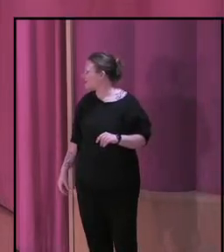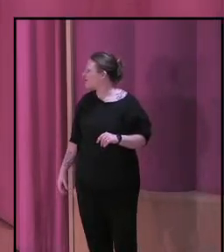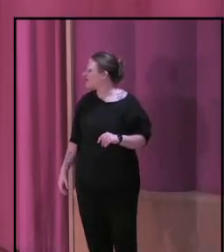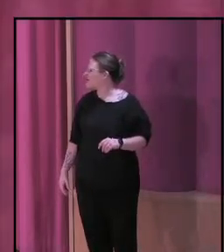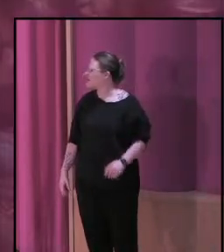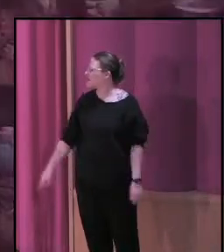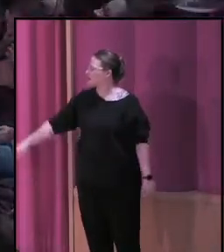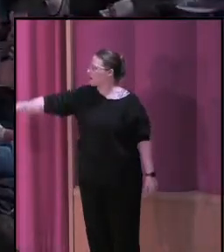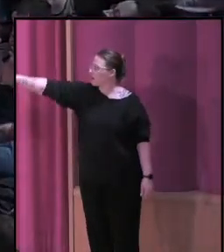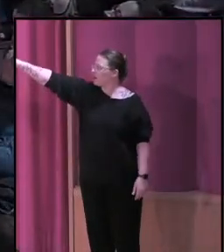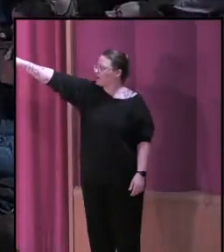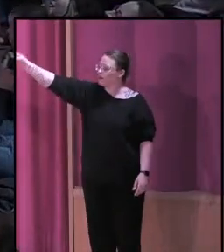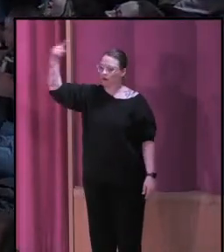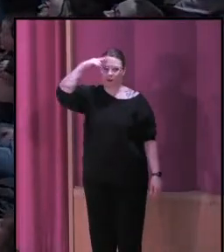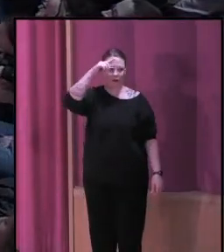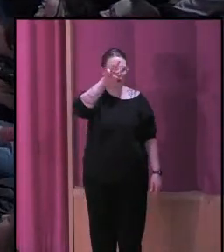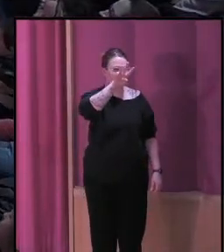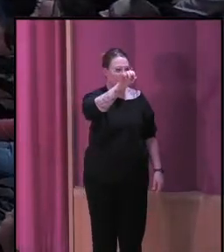A wombat trap.